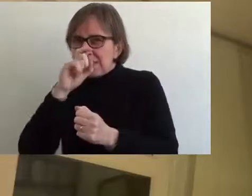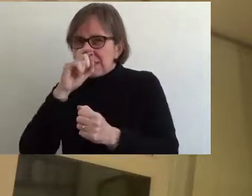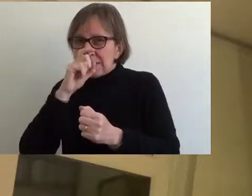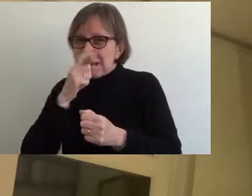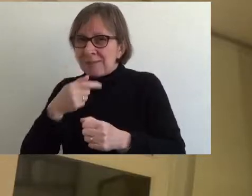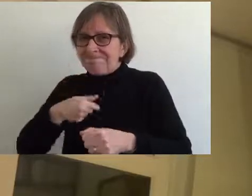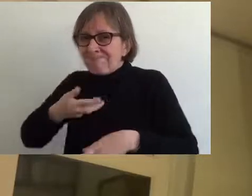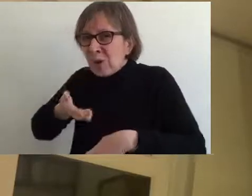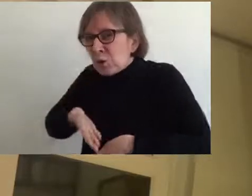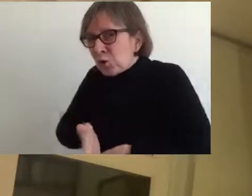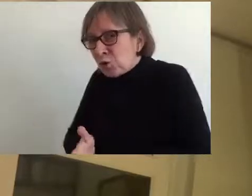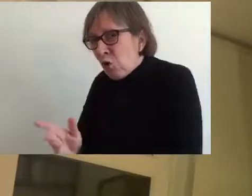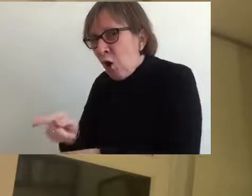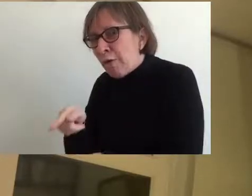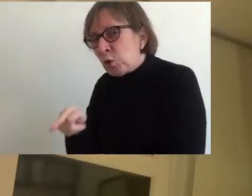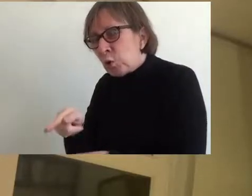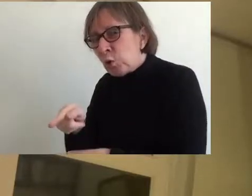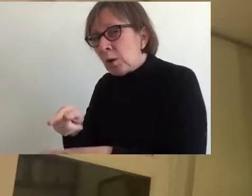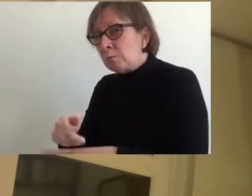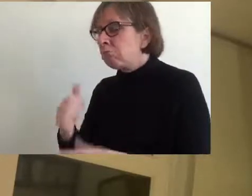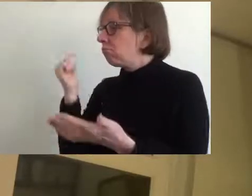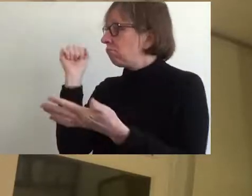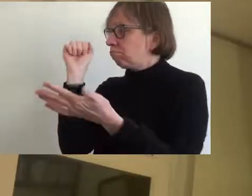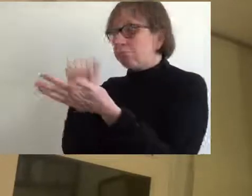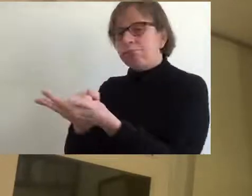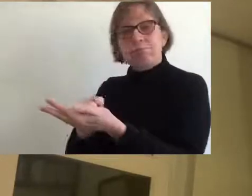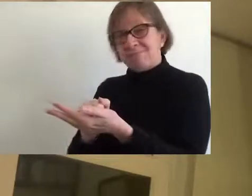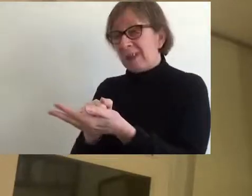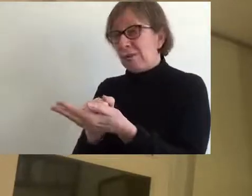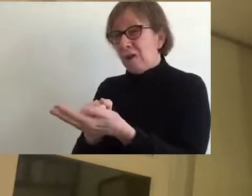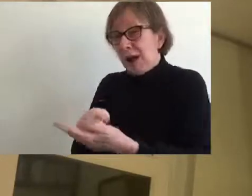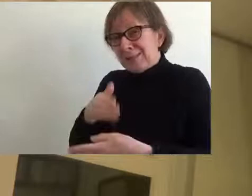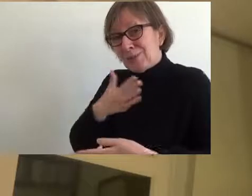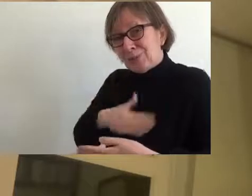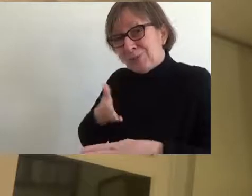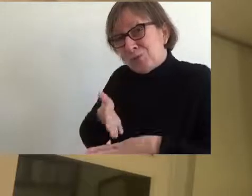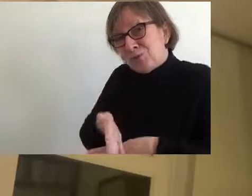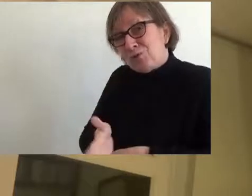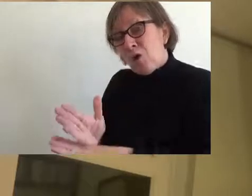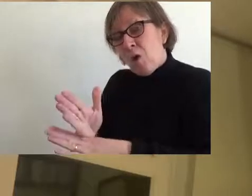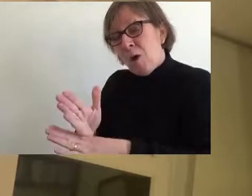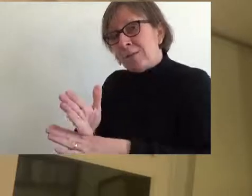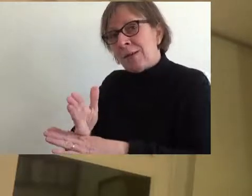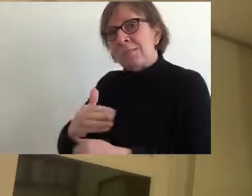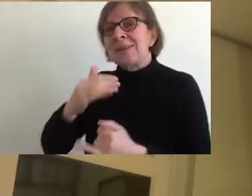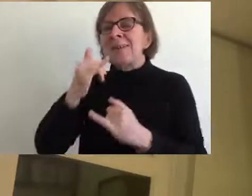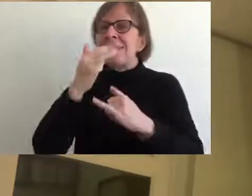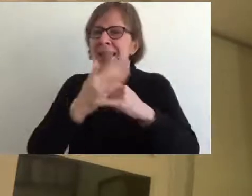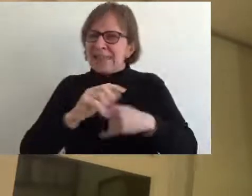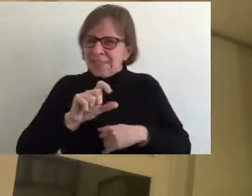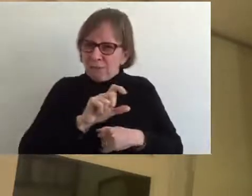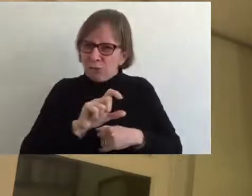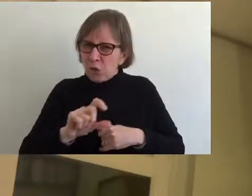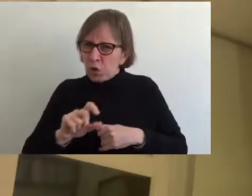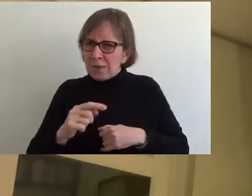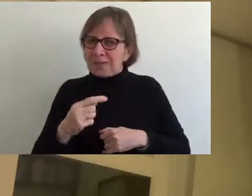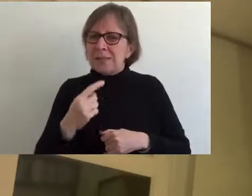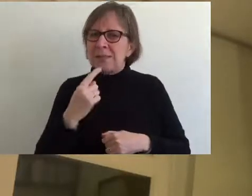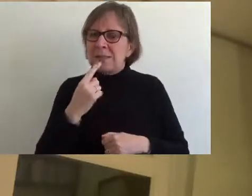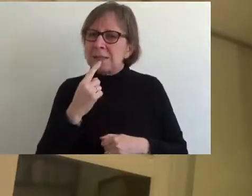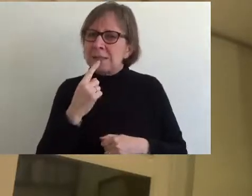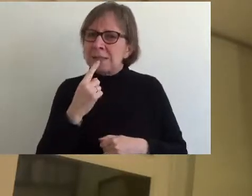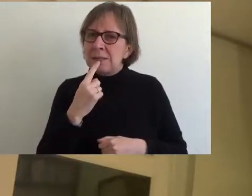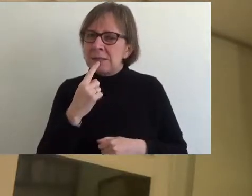be as Christ to you"? Well, that sentiment's absolutely right. But the last verse is very